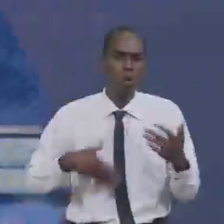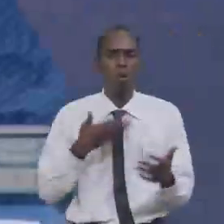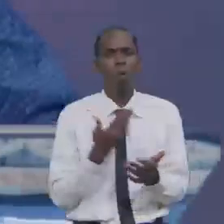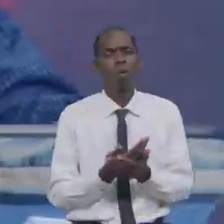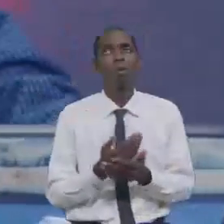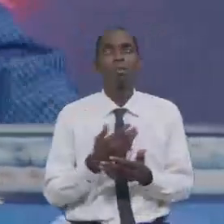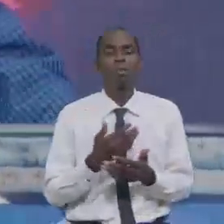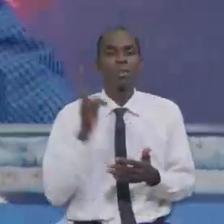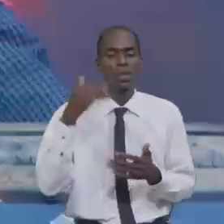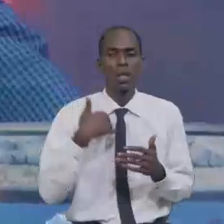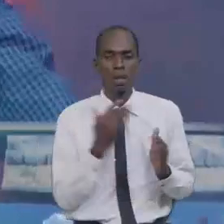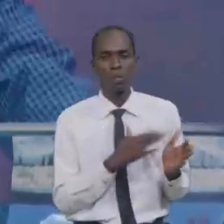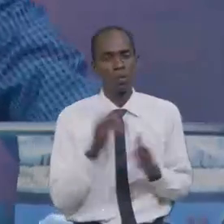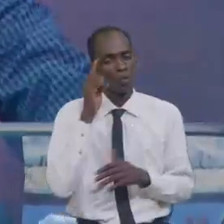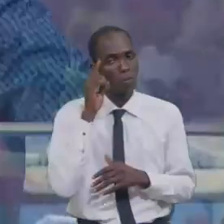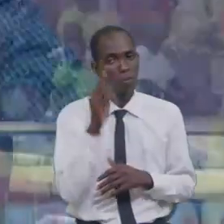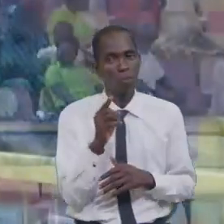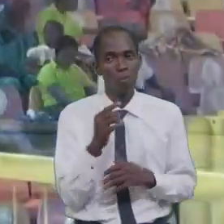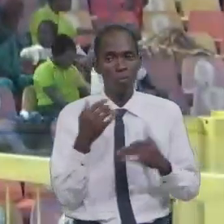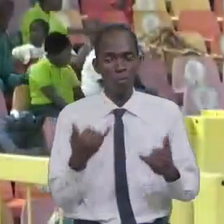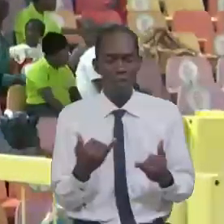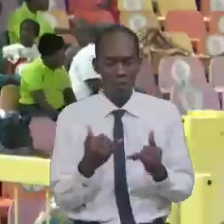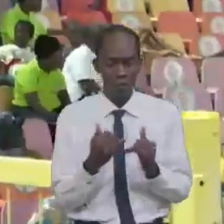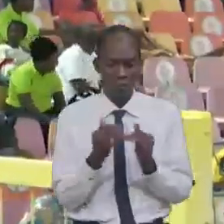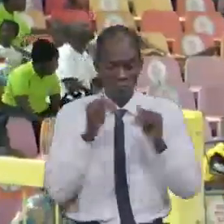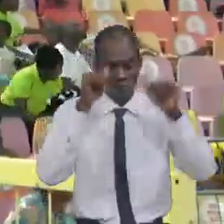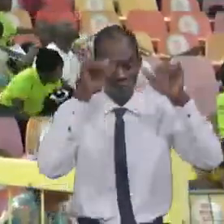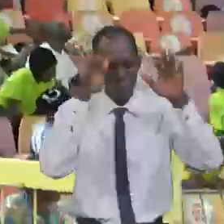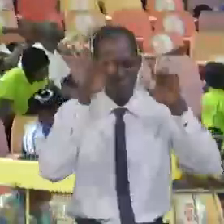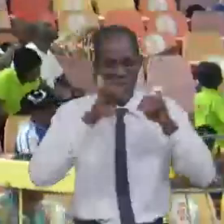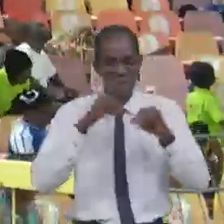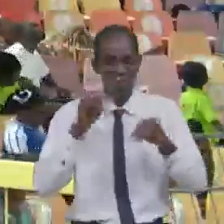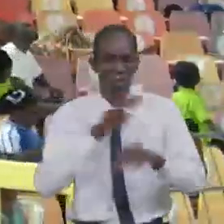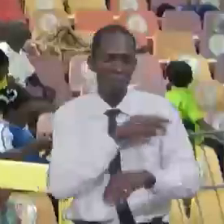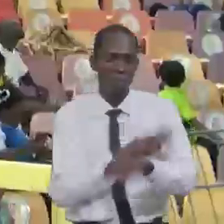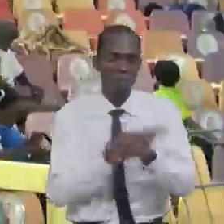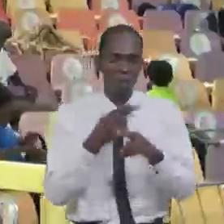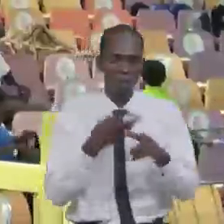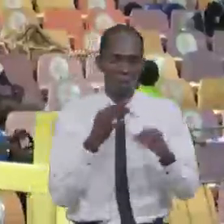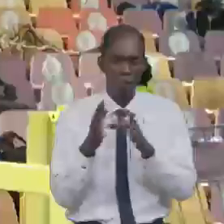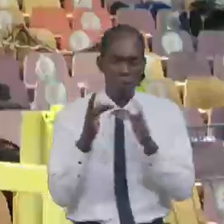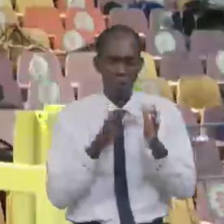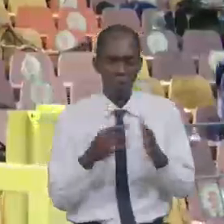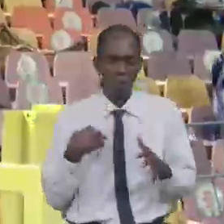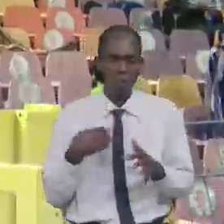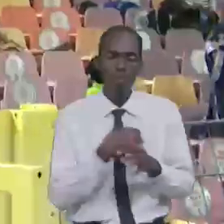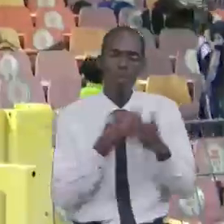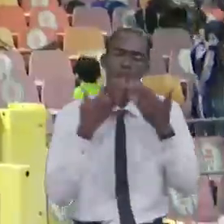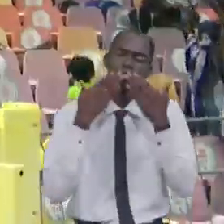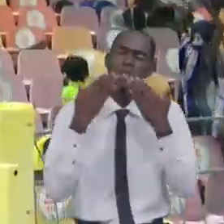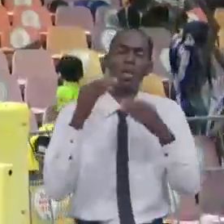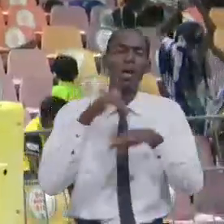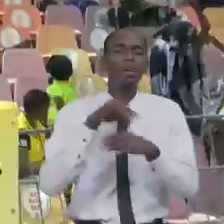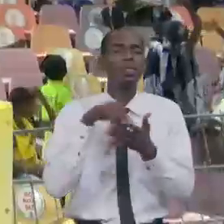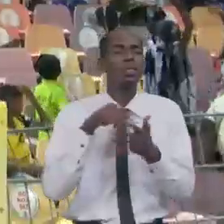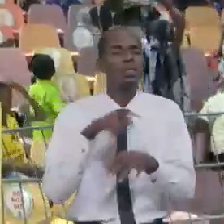on standing as I pray for you. Father, in the mighty name of Jesus, we thank you at this time. And